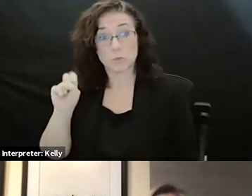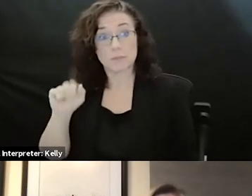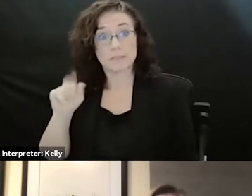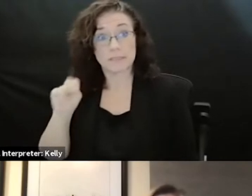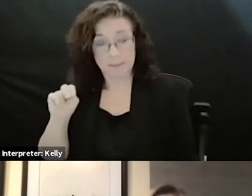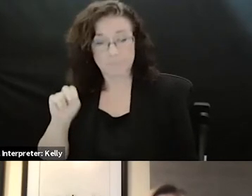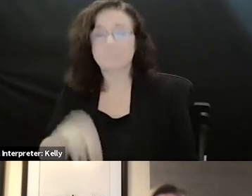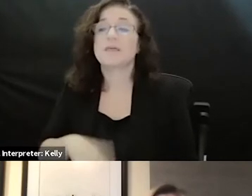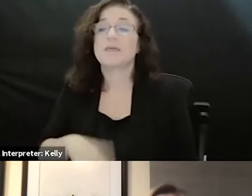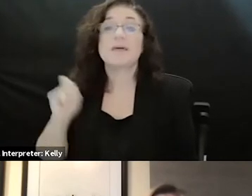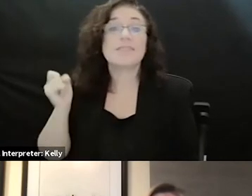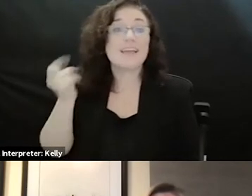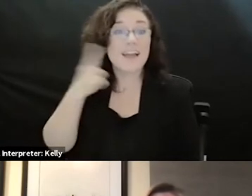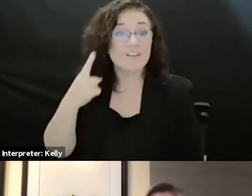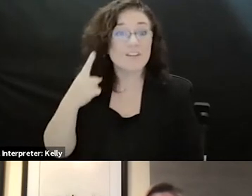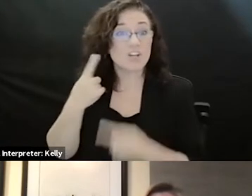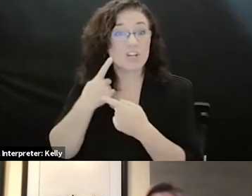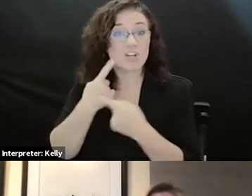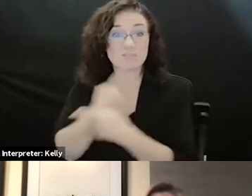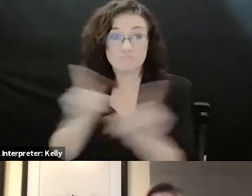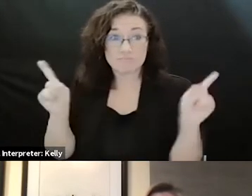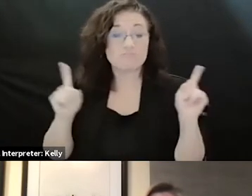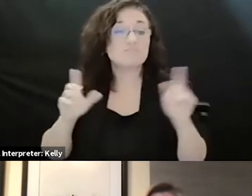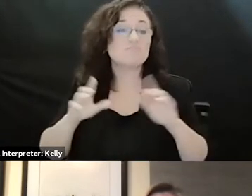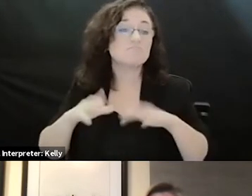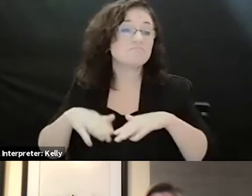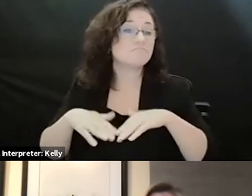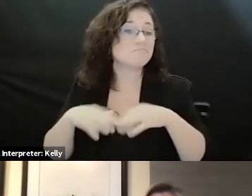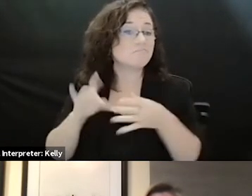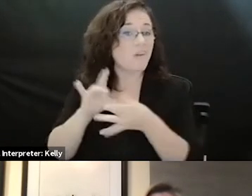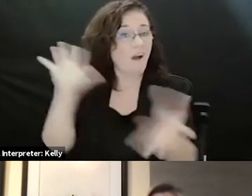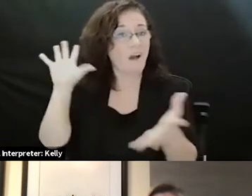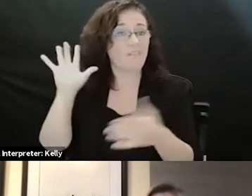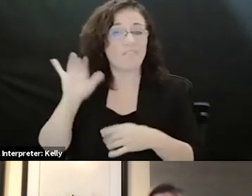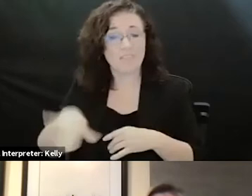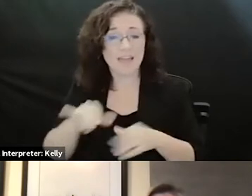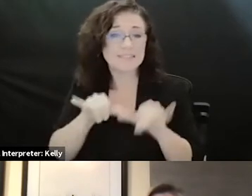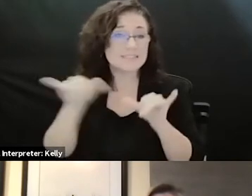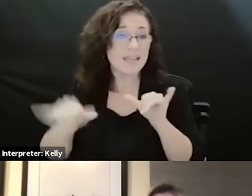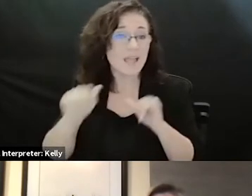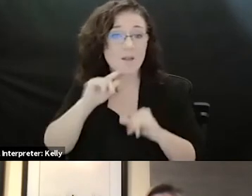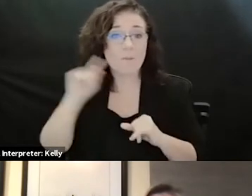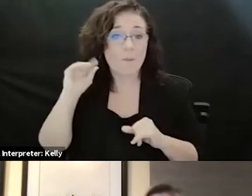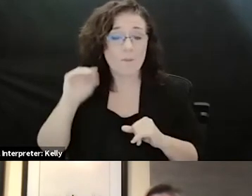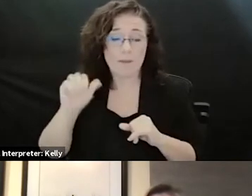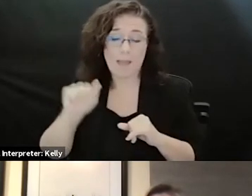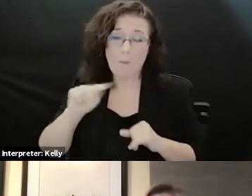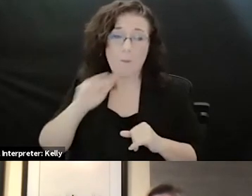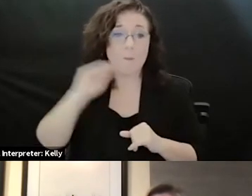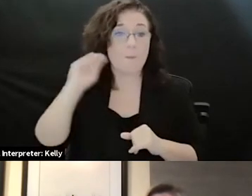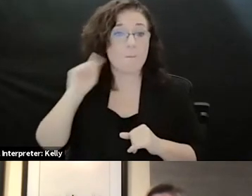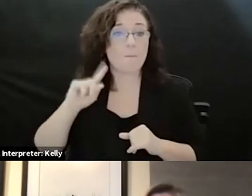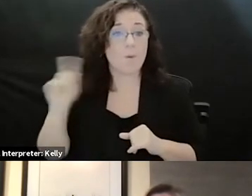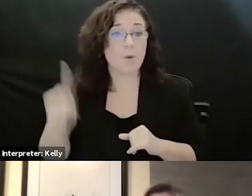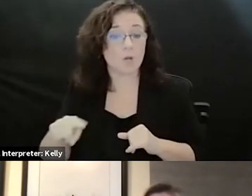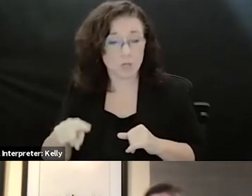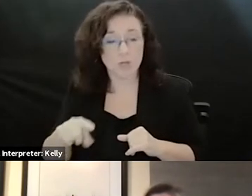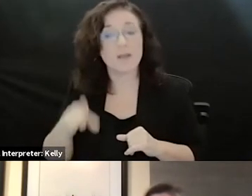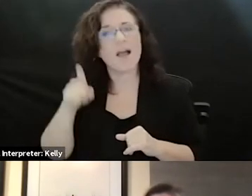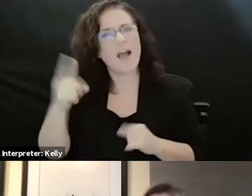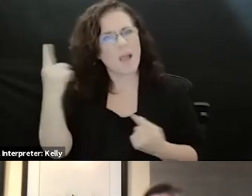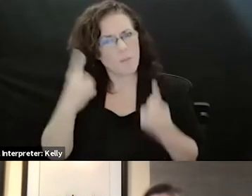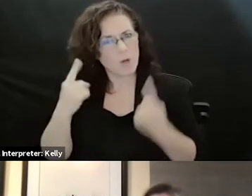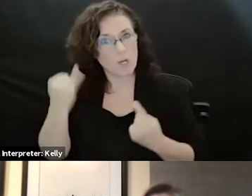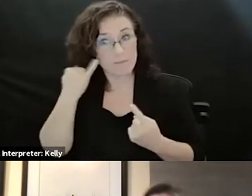lifting of the stay-at-home order do you anticipate this new rubric of 25 cases per 100 000 changing